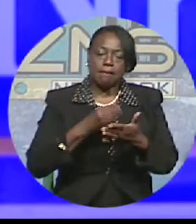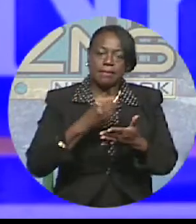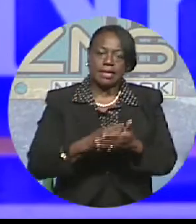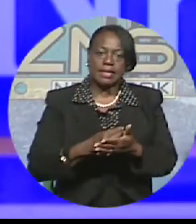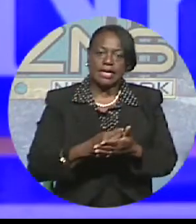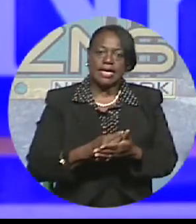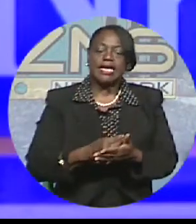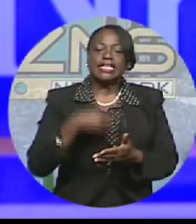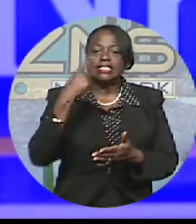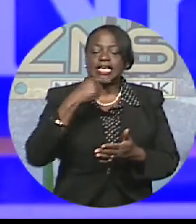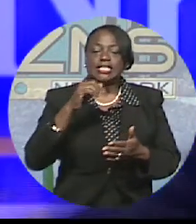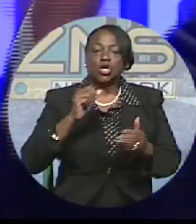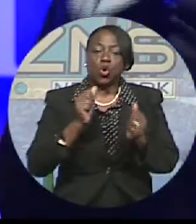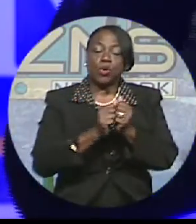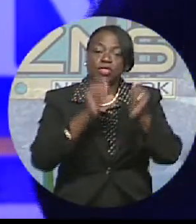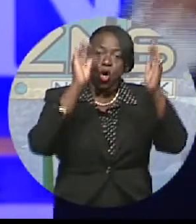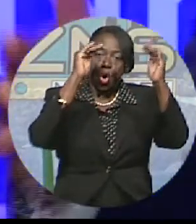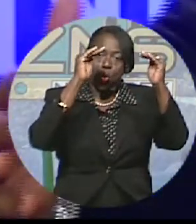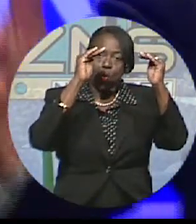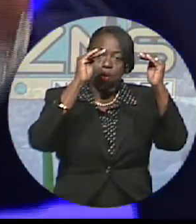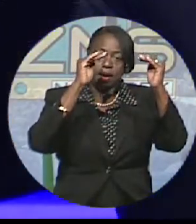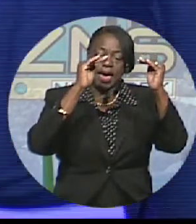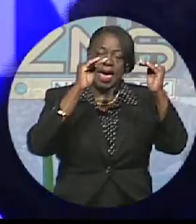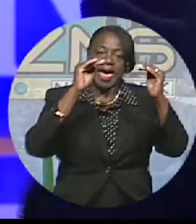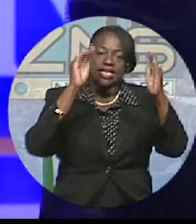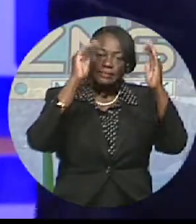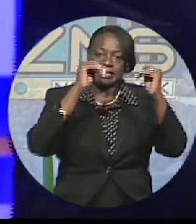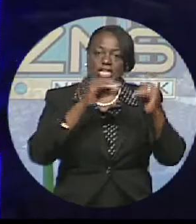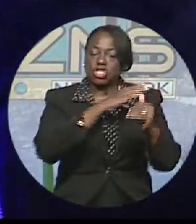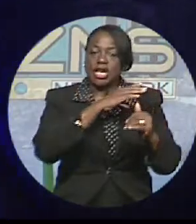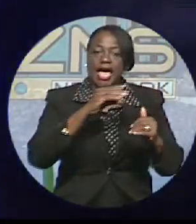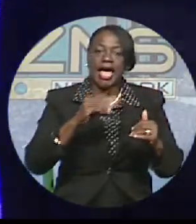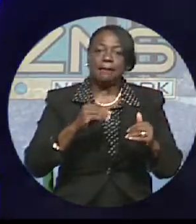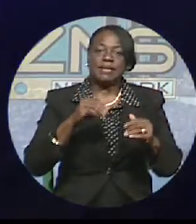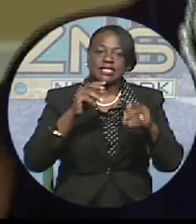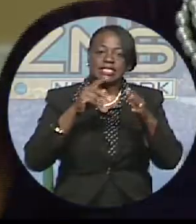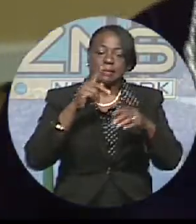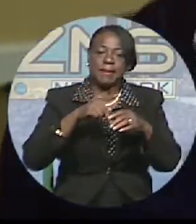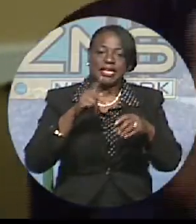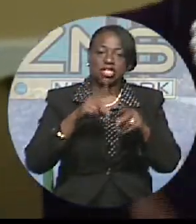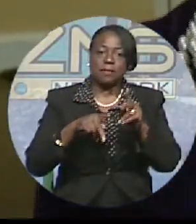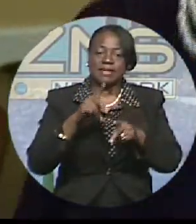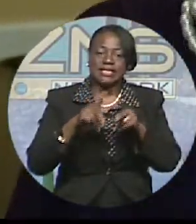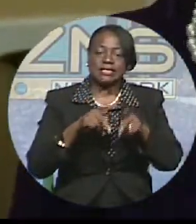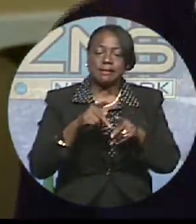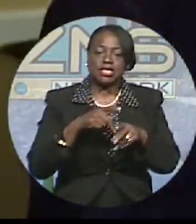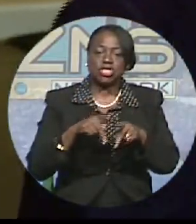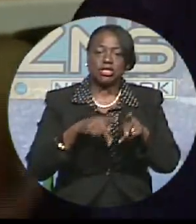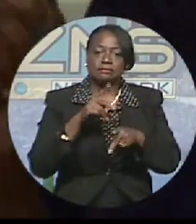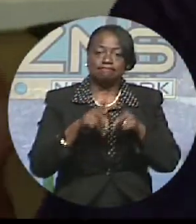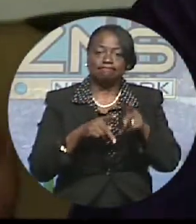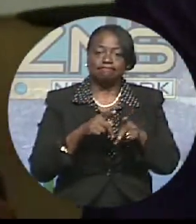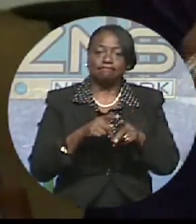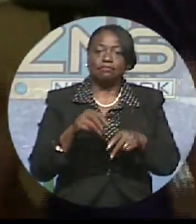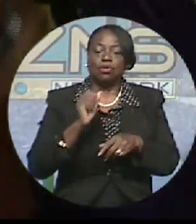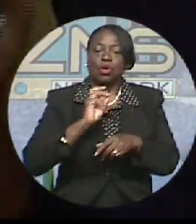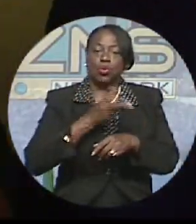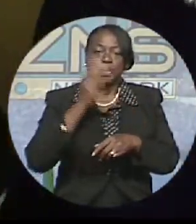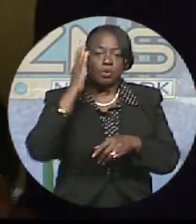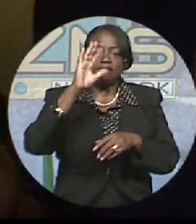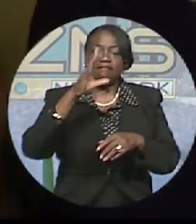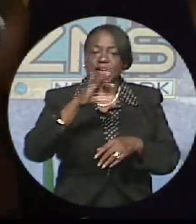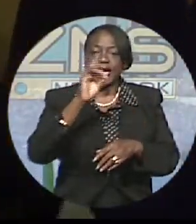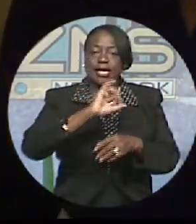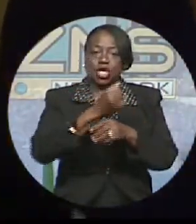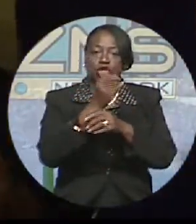hope, expectation, and anticipation, his administration is poised to provide jobs and new opportunities come 2015. In tomorrow's report,